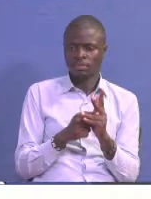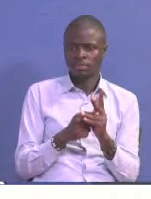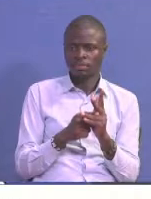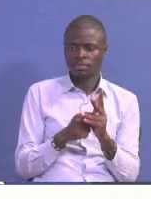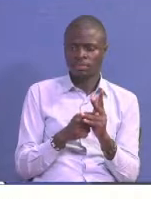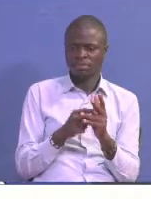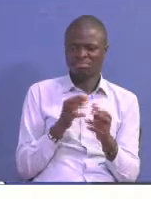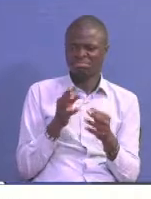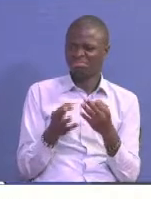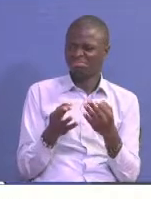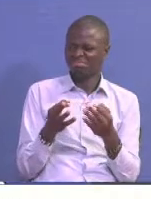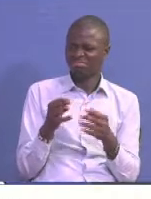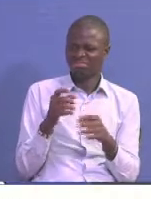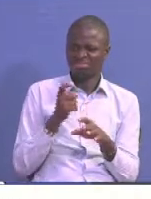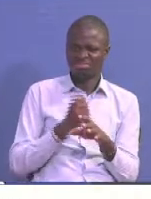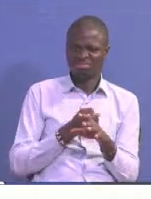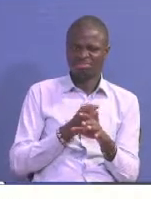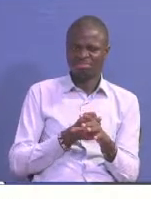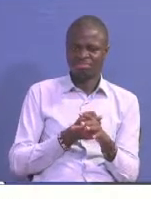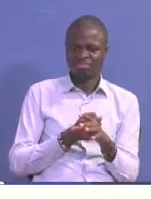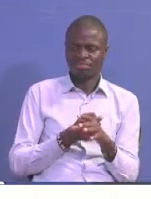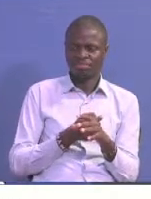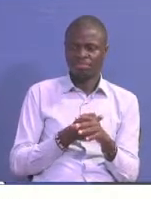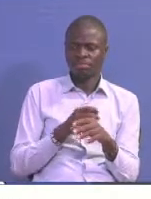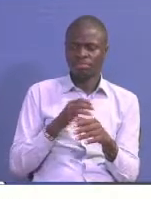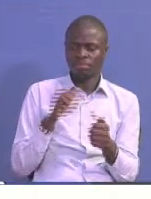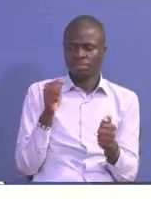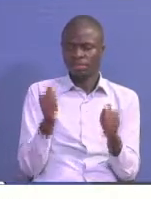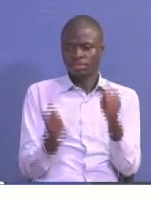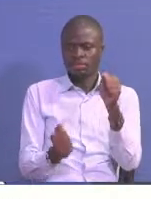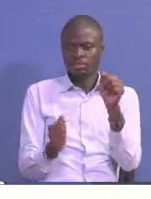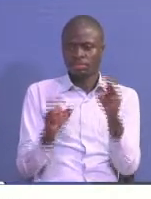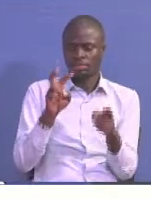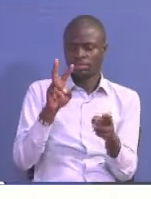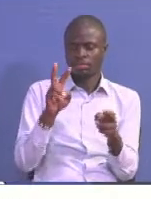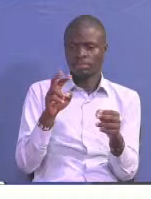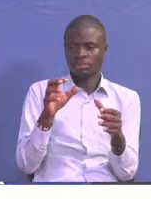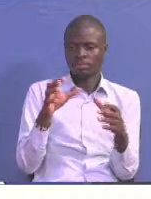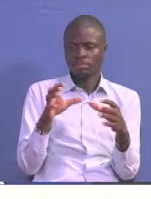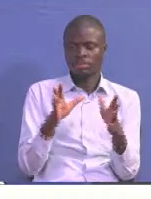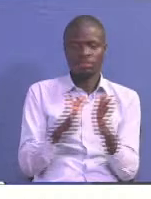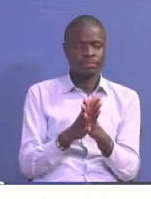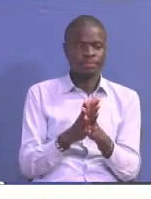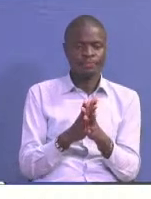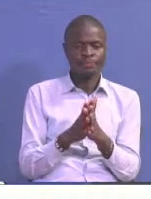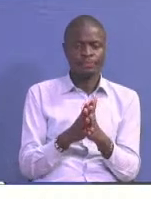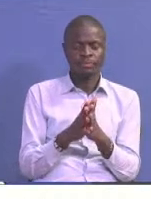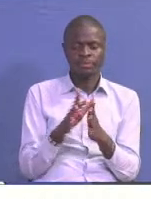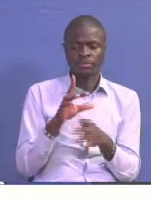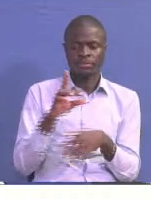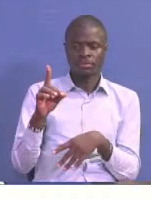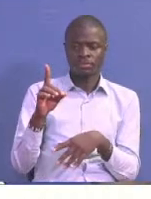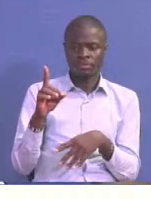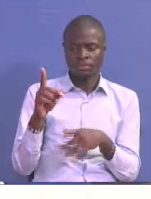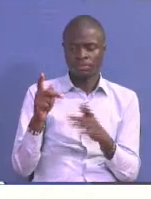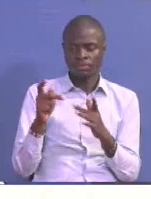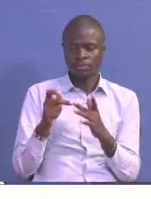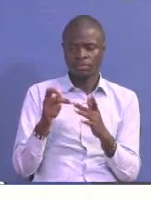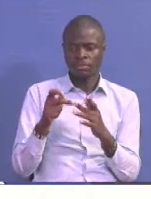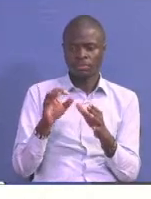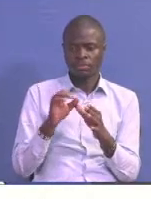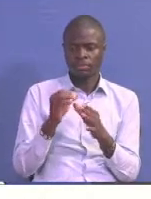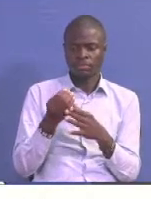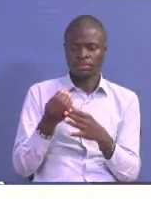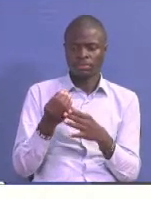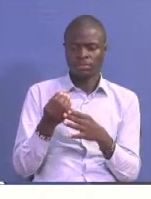whether it's mechanical, there are motor vehicle companies that you can have, may be able to have direct linkages,